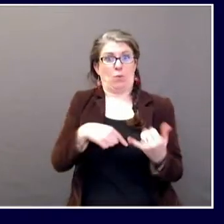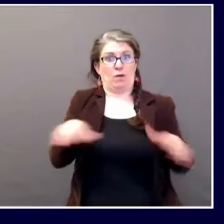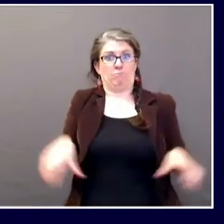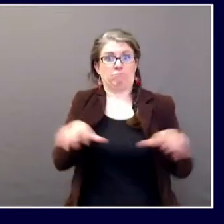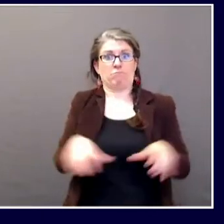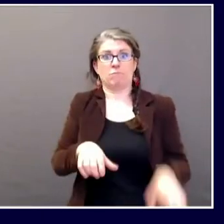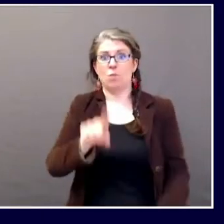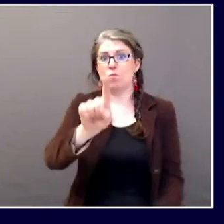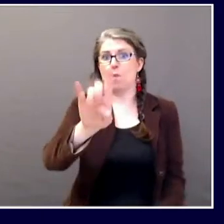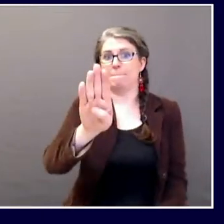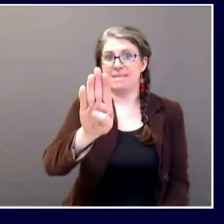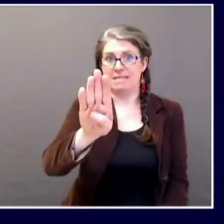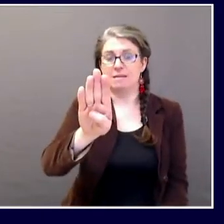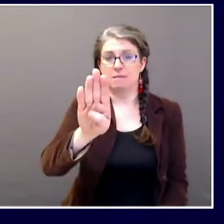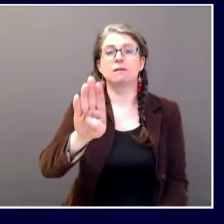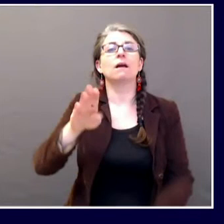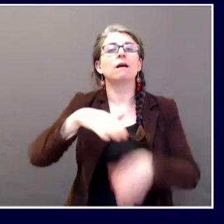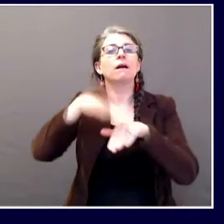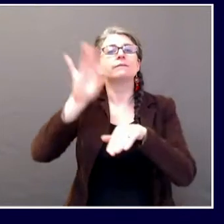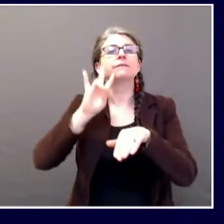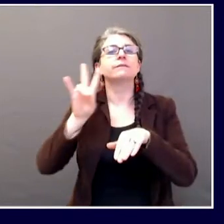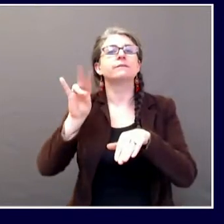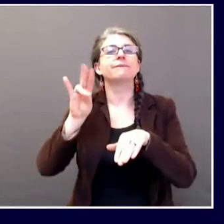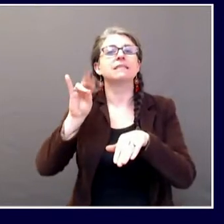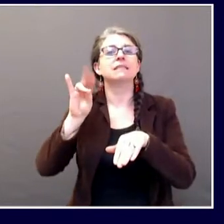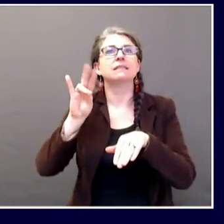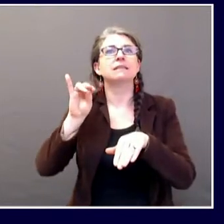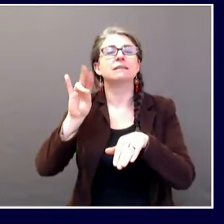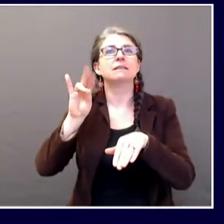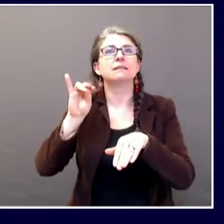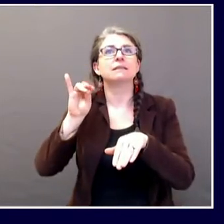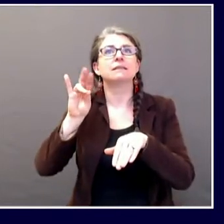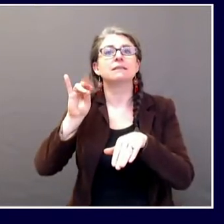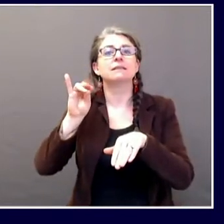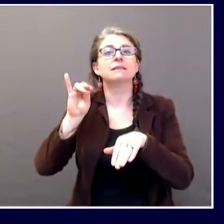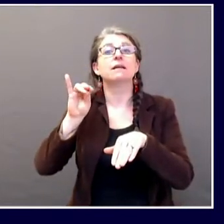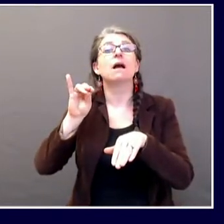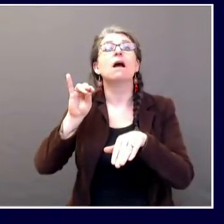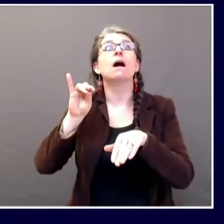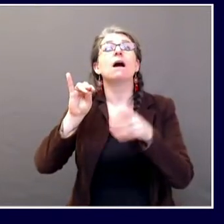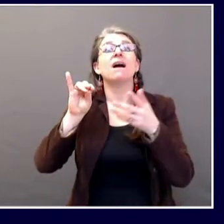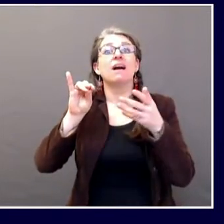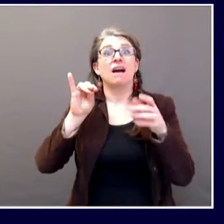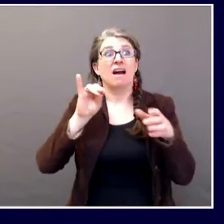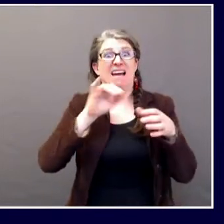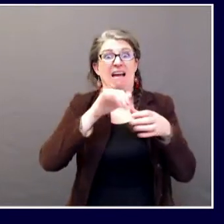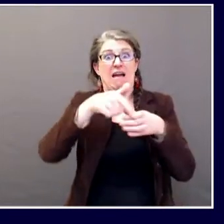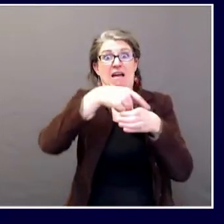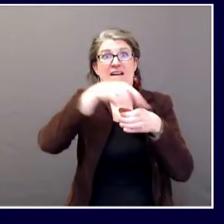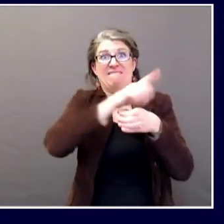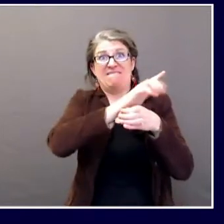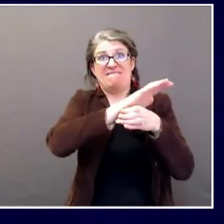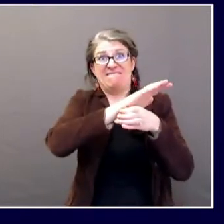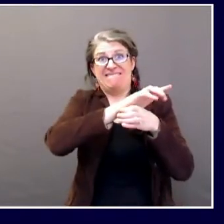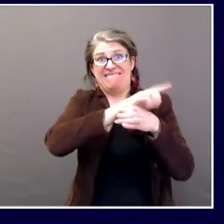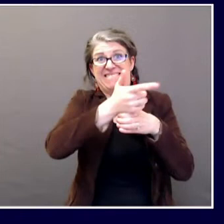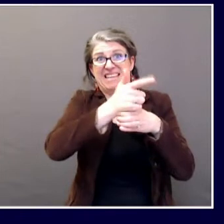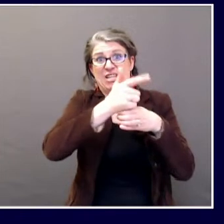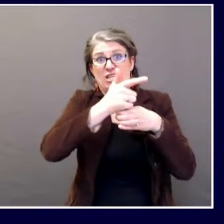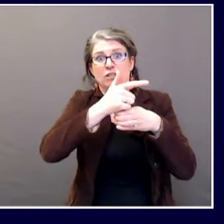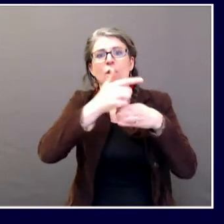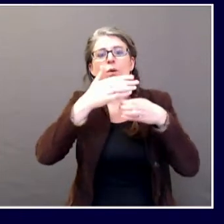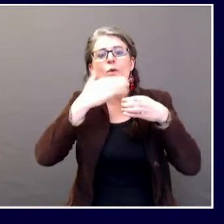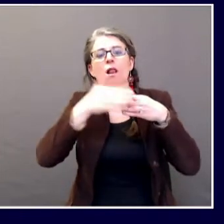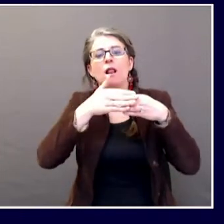looking on different websites and seeing that although they may be listed, they are then intuiting from that it is